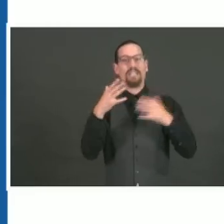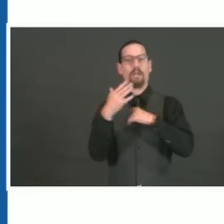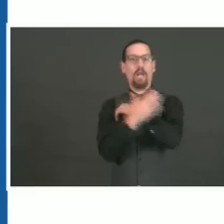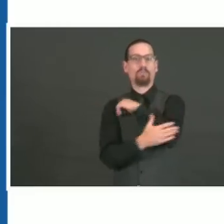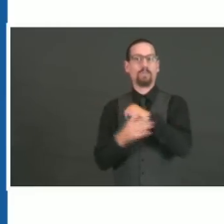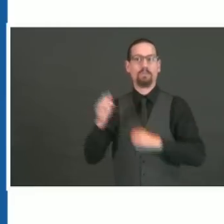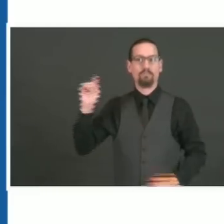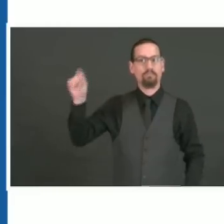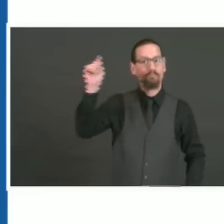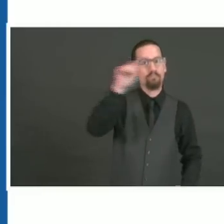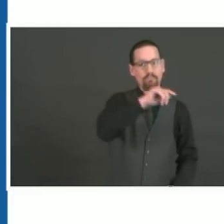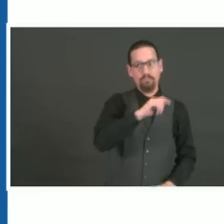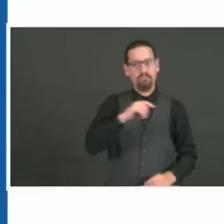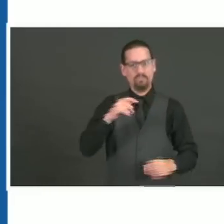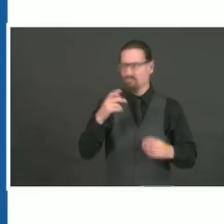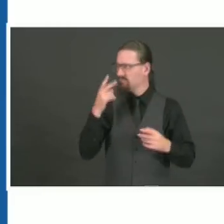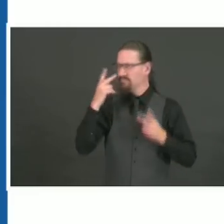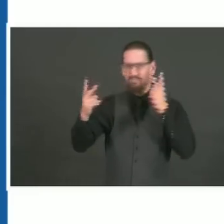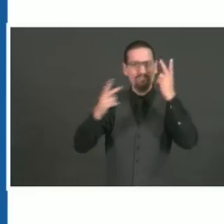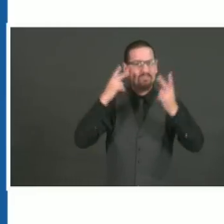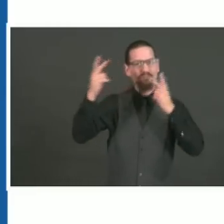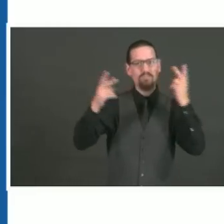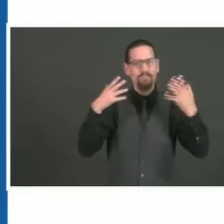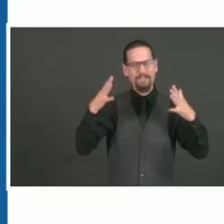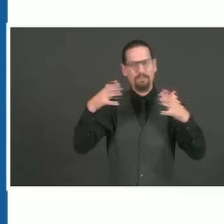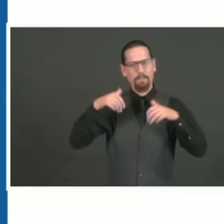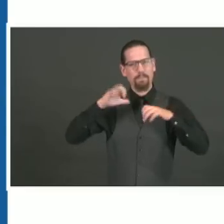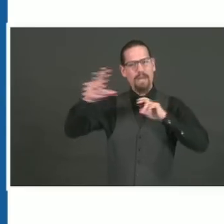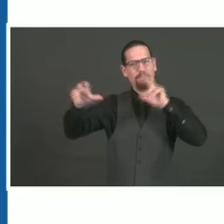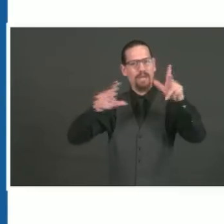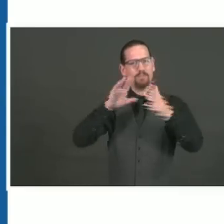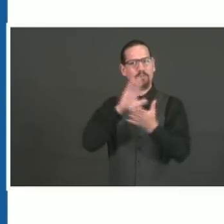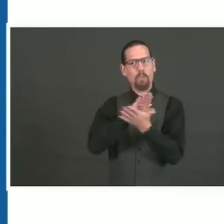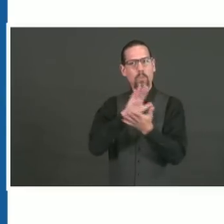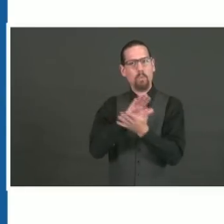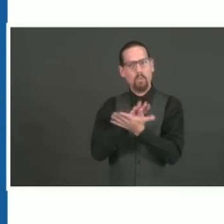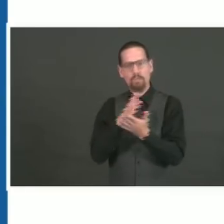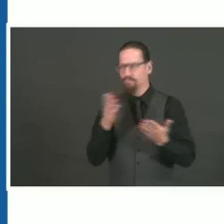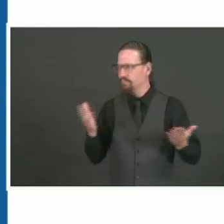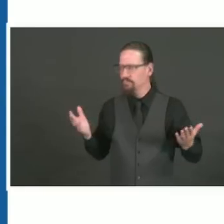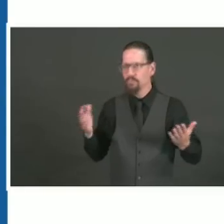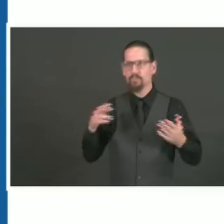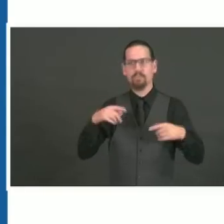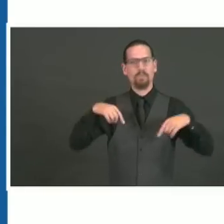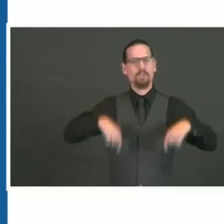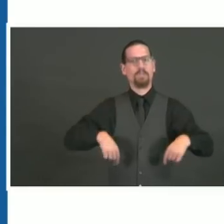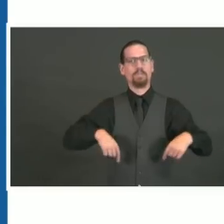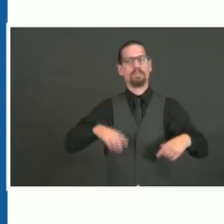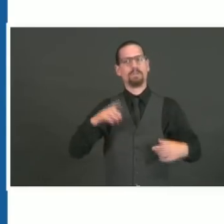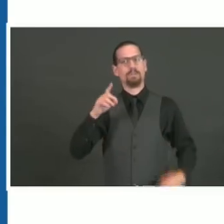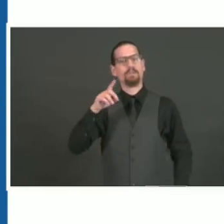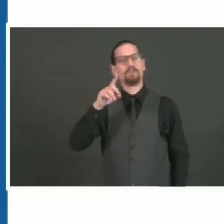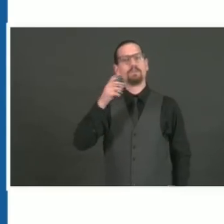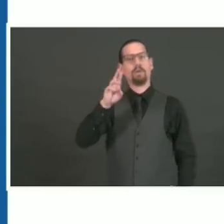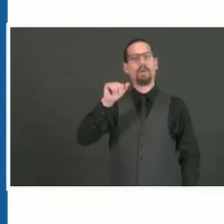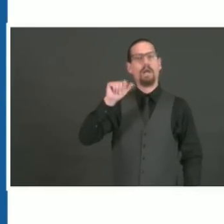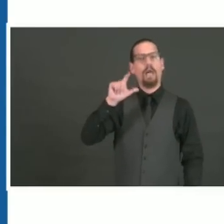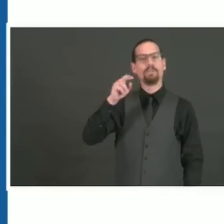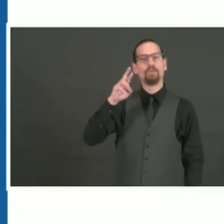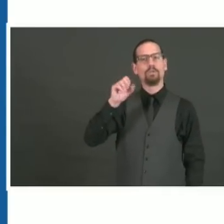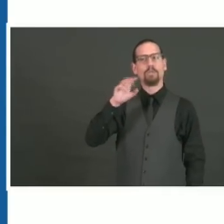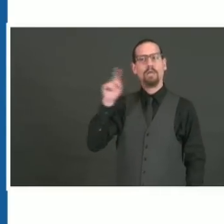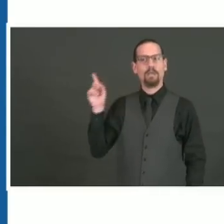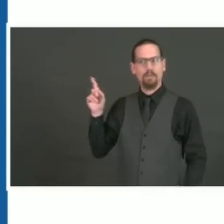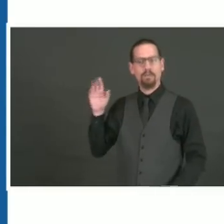school already. Every state is muddling through this together. Dr. Alexander Scott has her colleagues. A lot of thought's gone